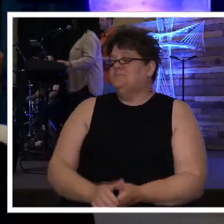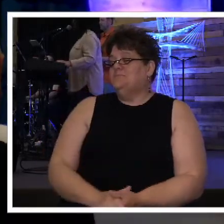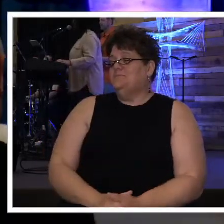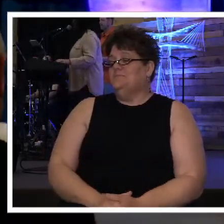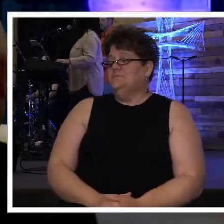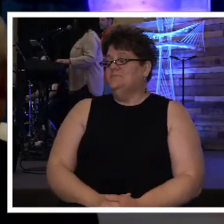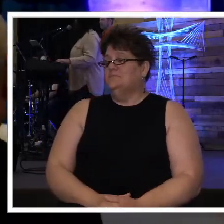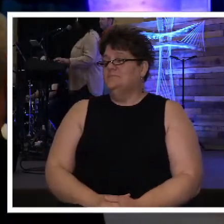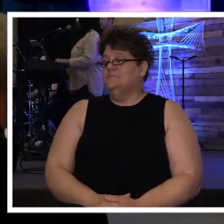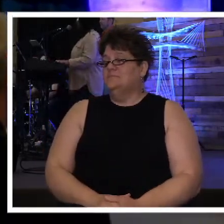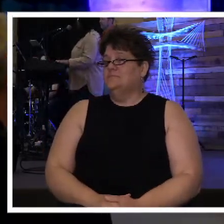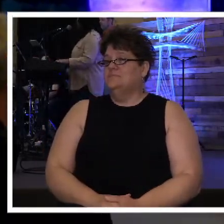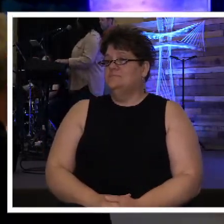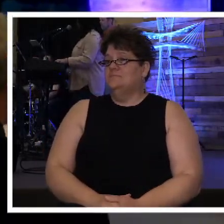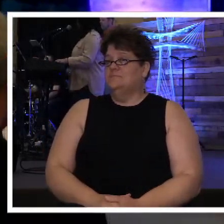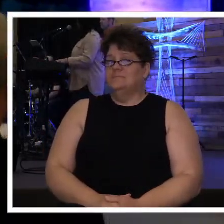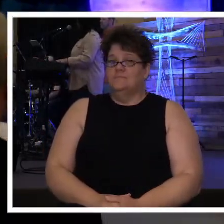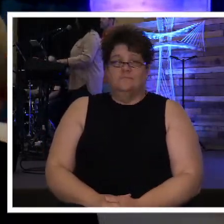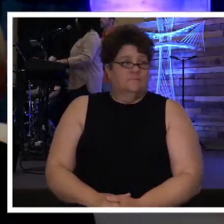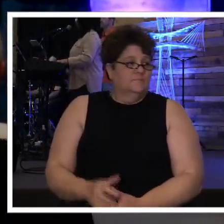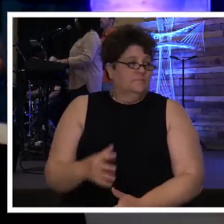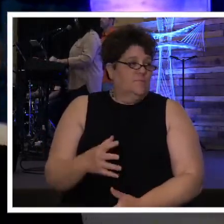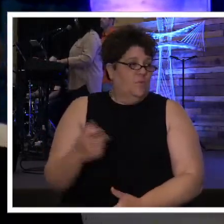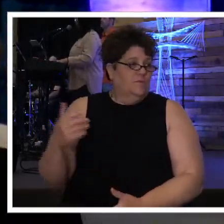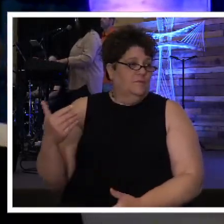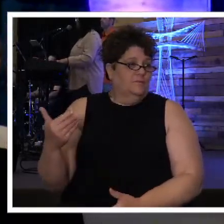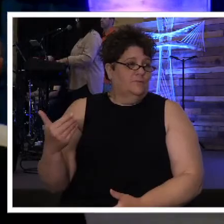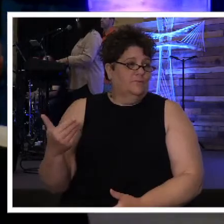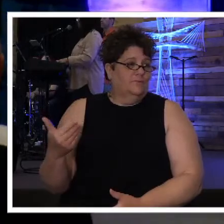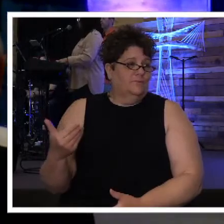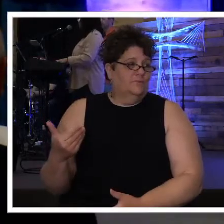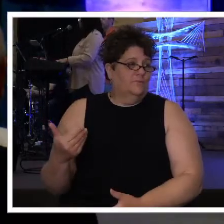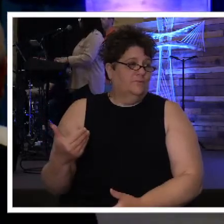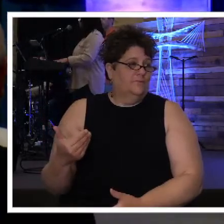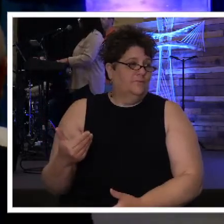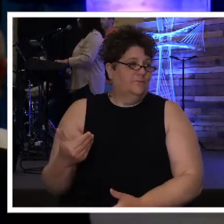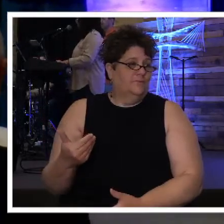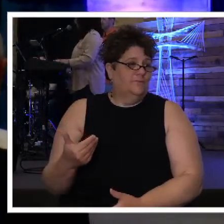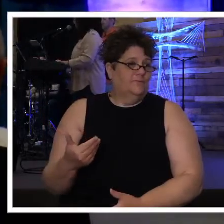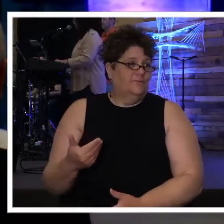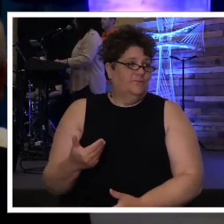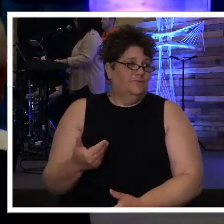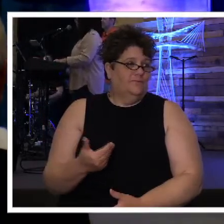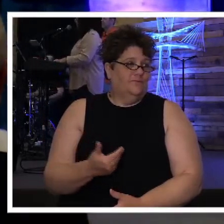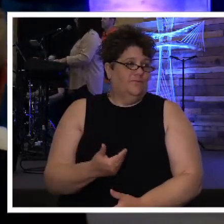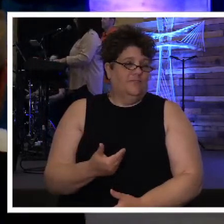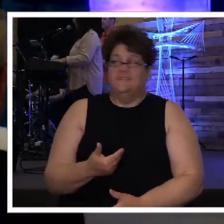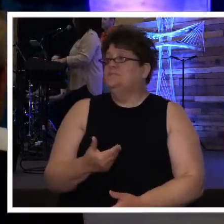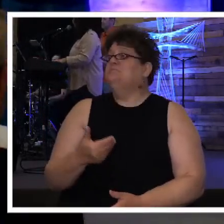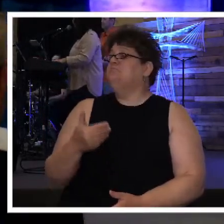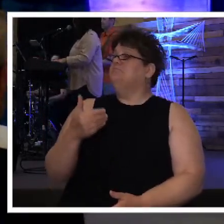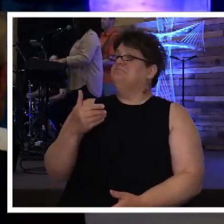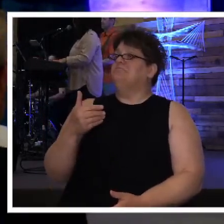I want to invite our altar workers to please make their way to the front to be prepared to pray with